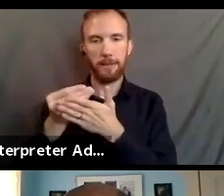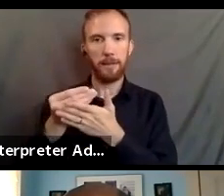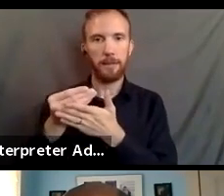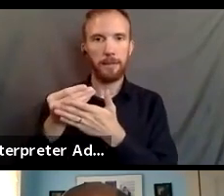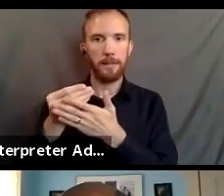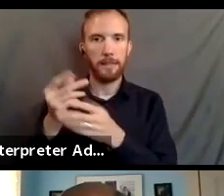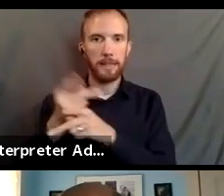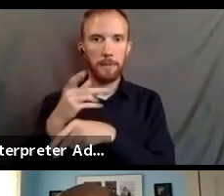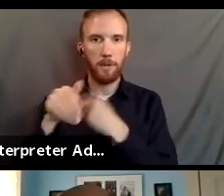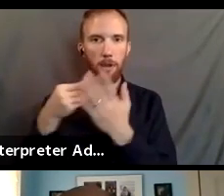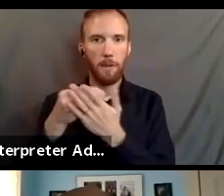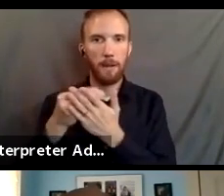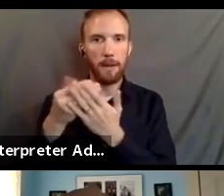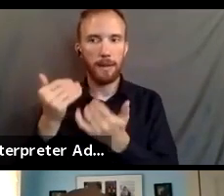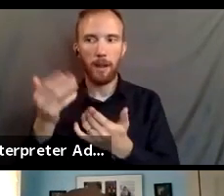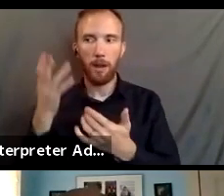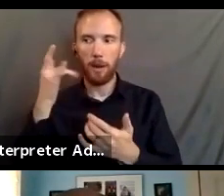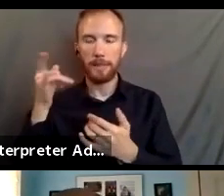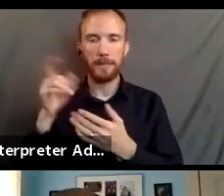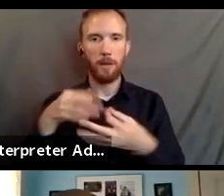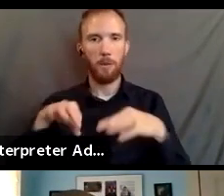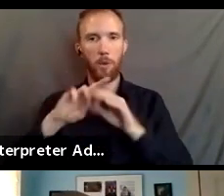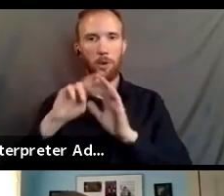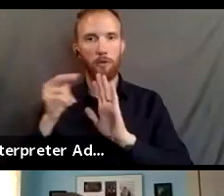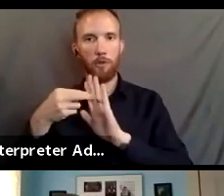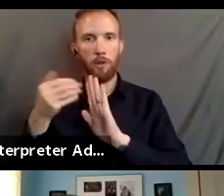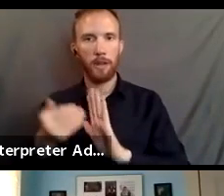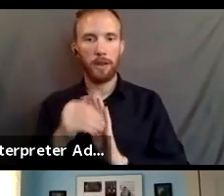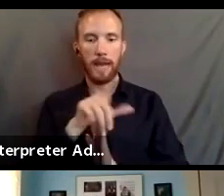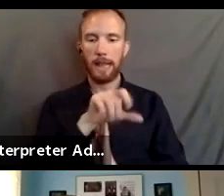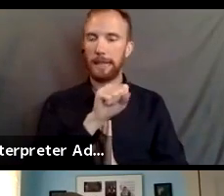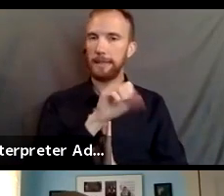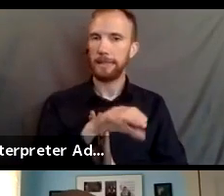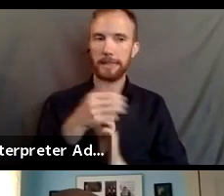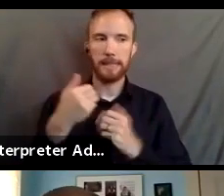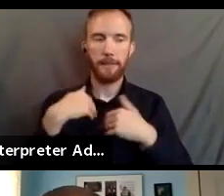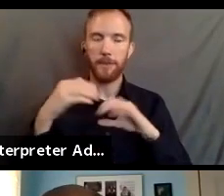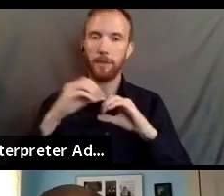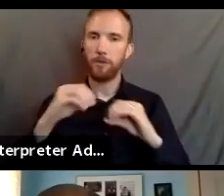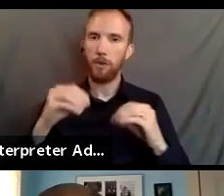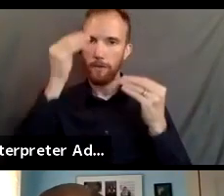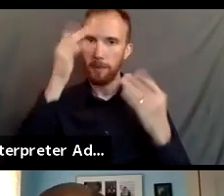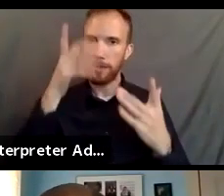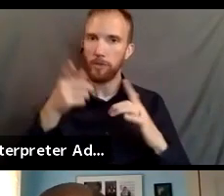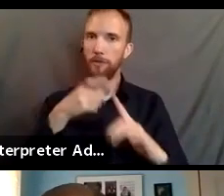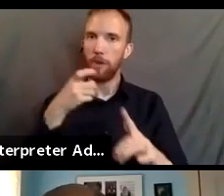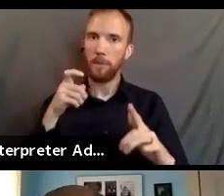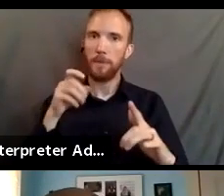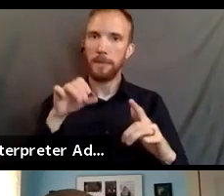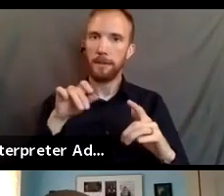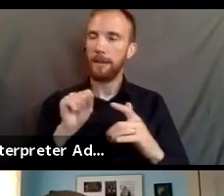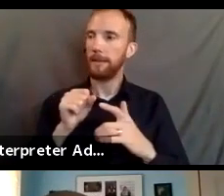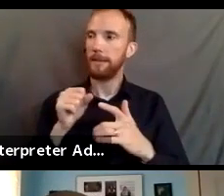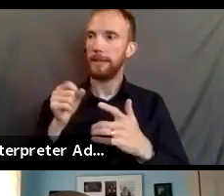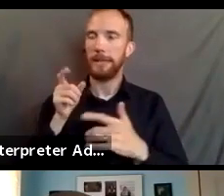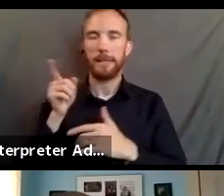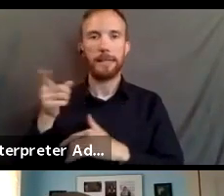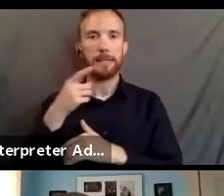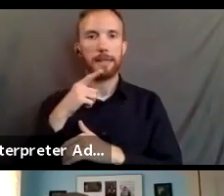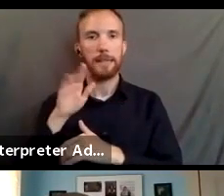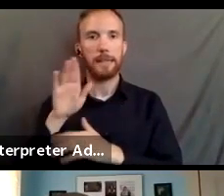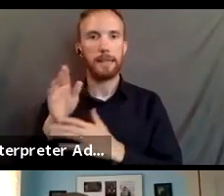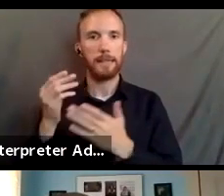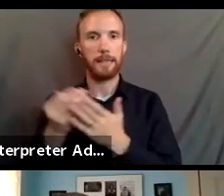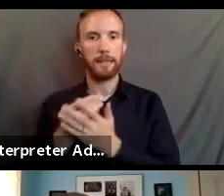role now the lsp has not received any information from cts o'shea said in his newsletter that for years